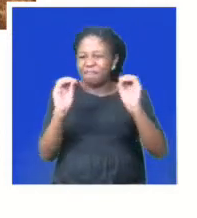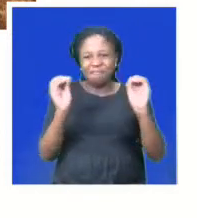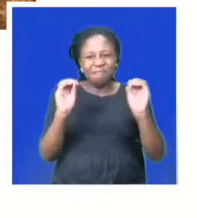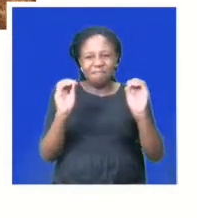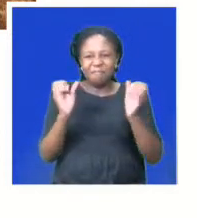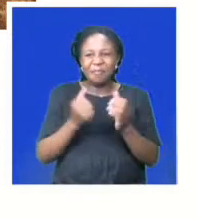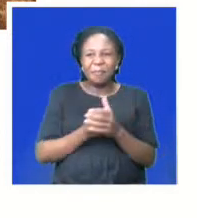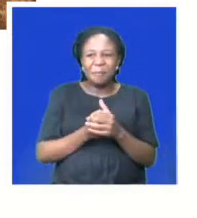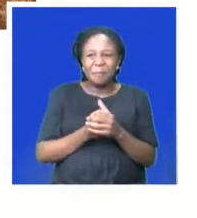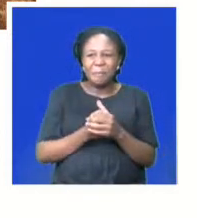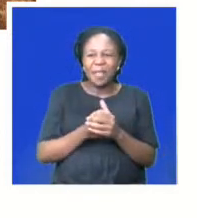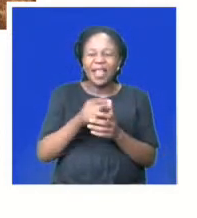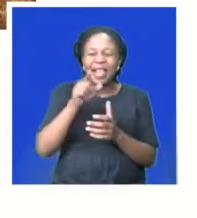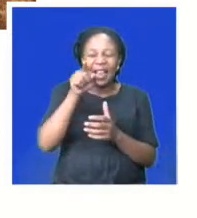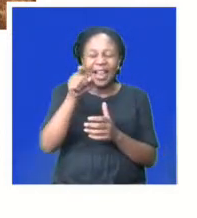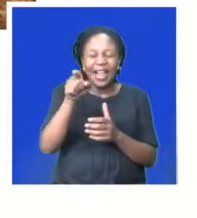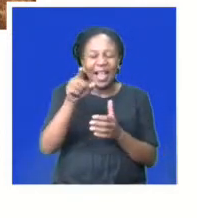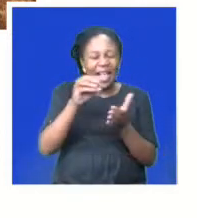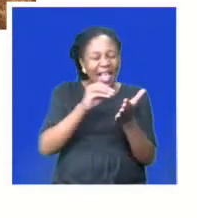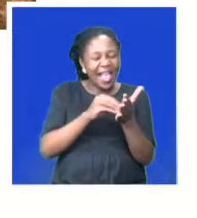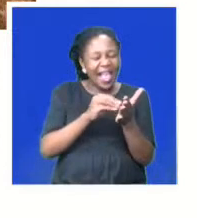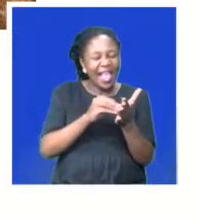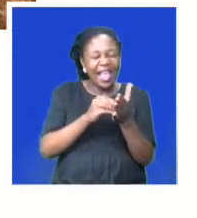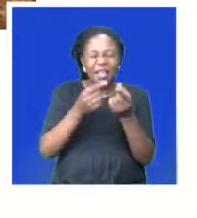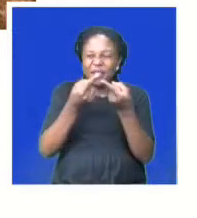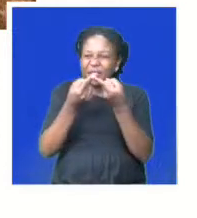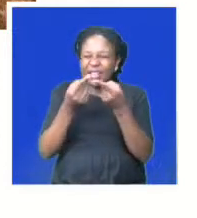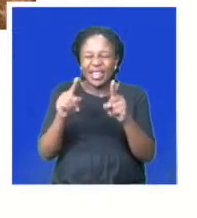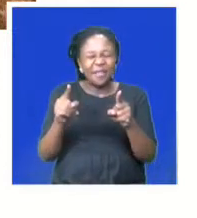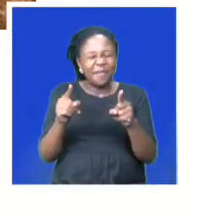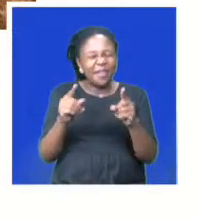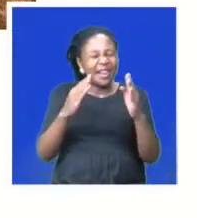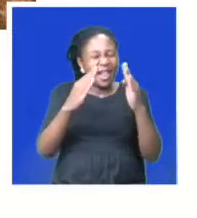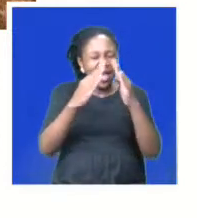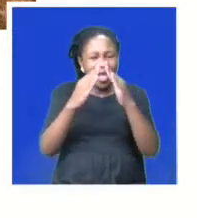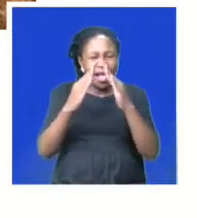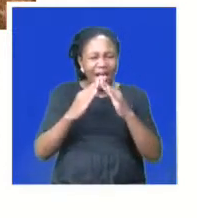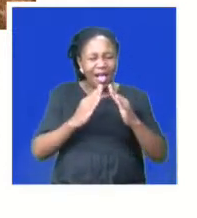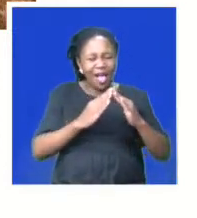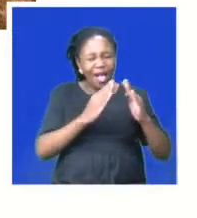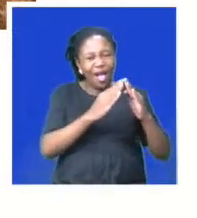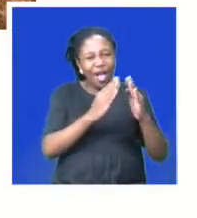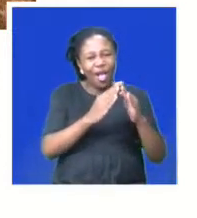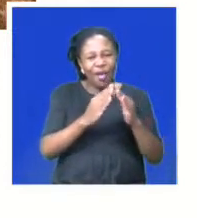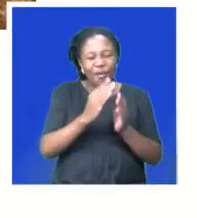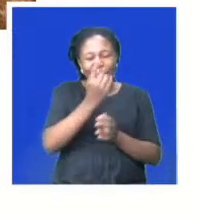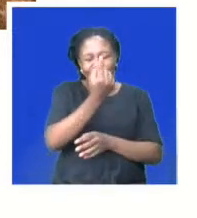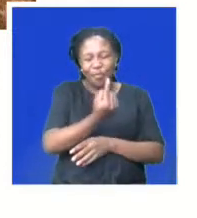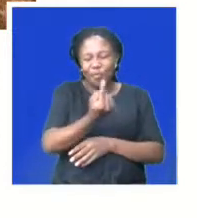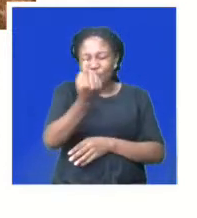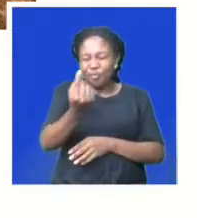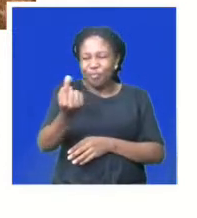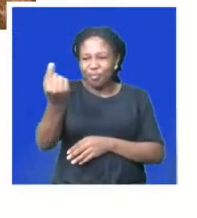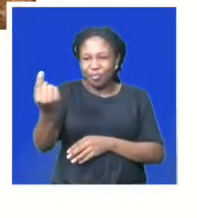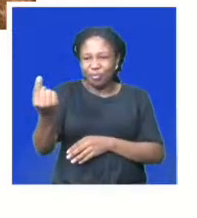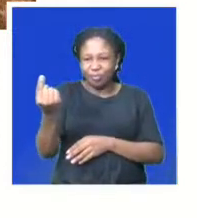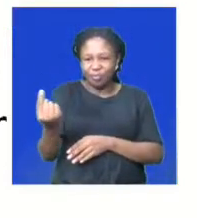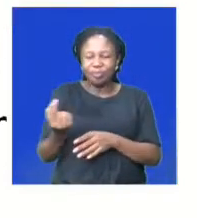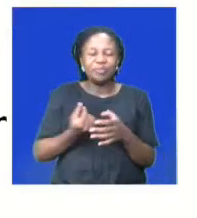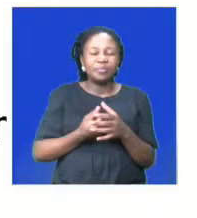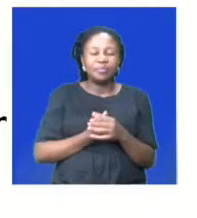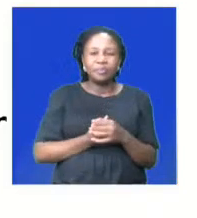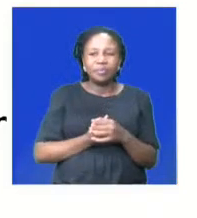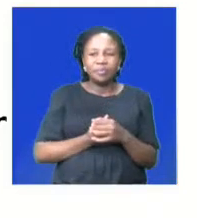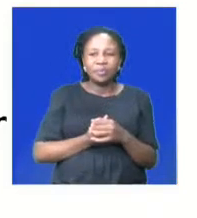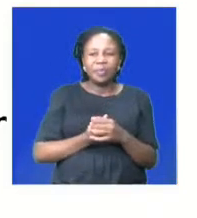home has got different houses in each home. All right. Then the second type